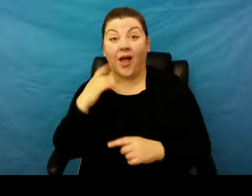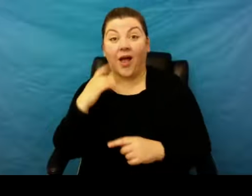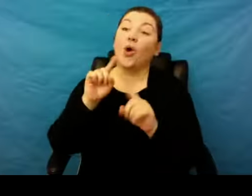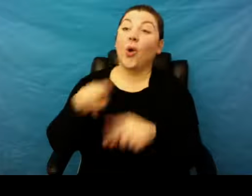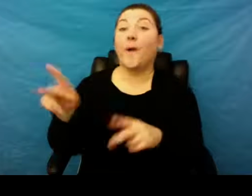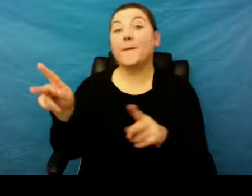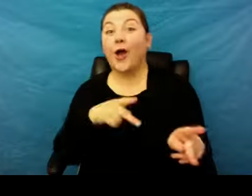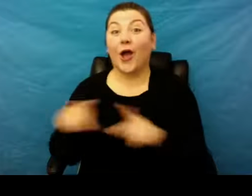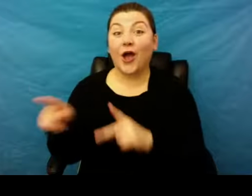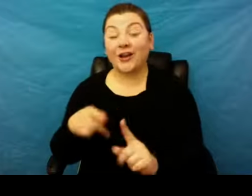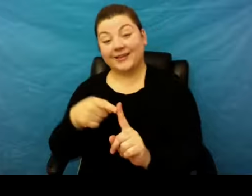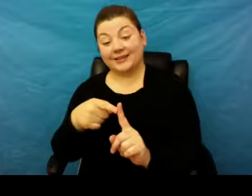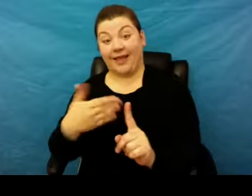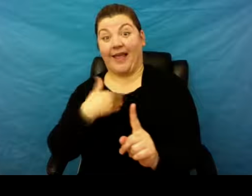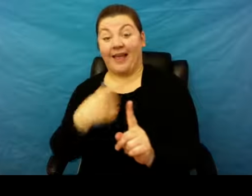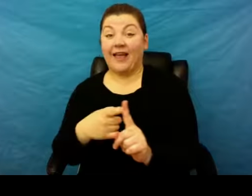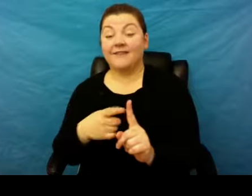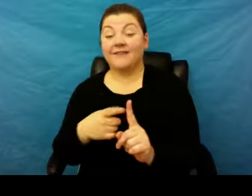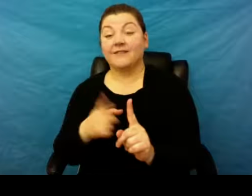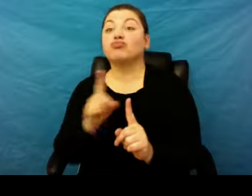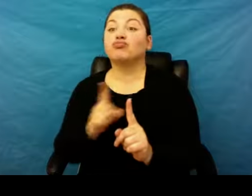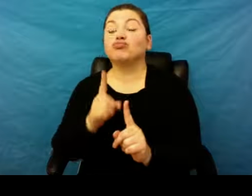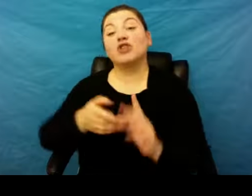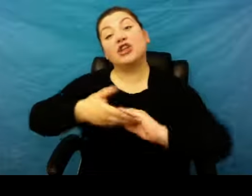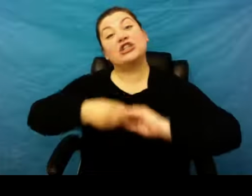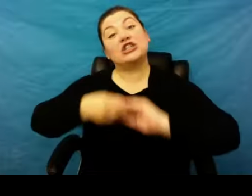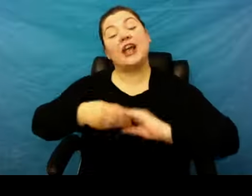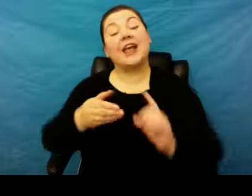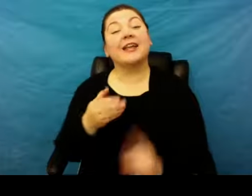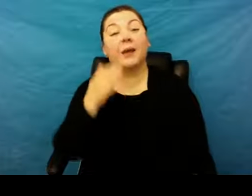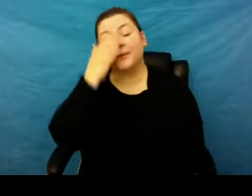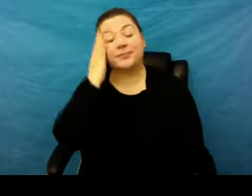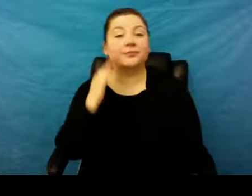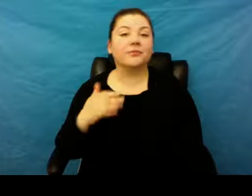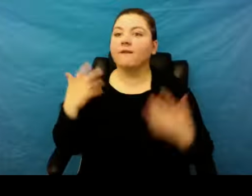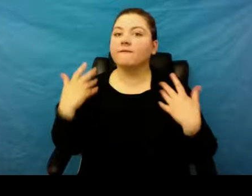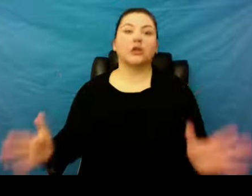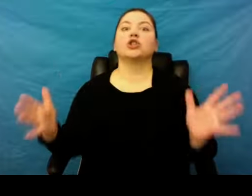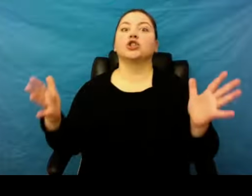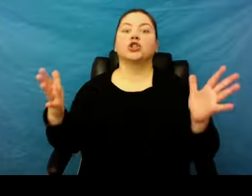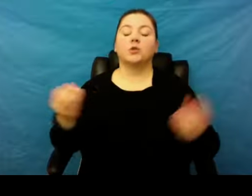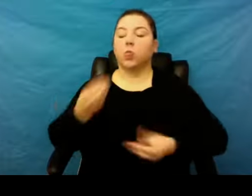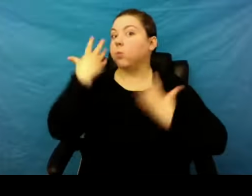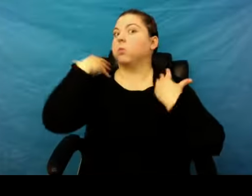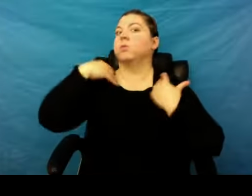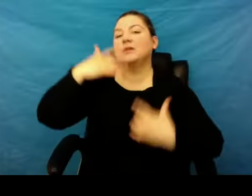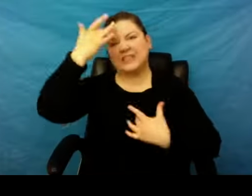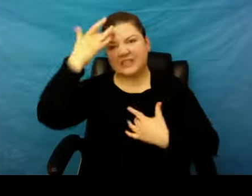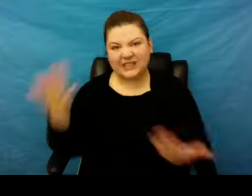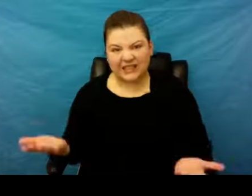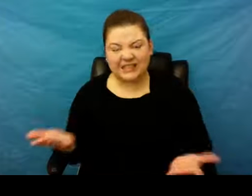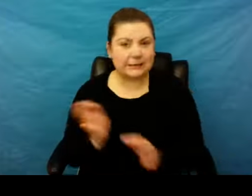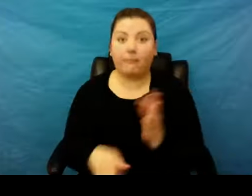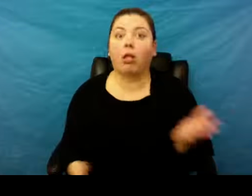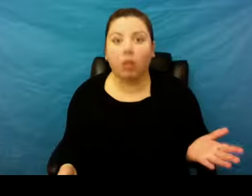hand, right? And then you touch your face. It's that simple. That is how you get this disease. So what does that mean? I think